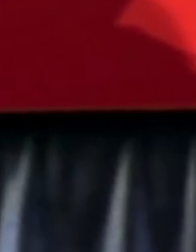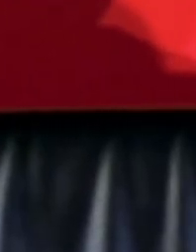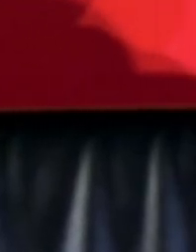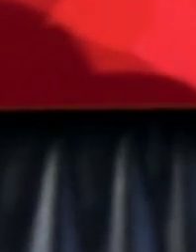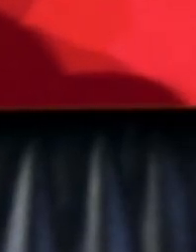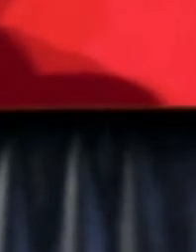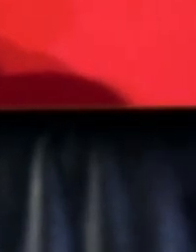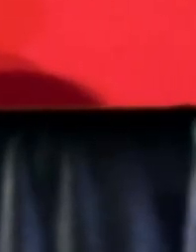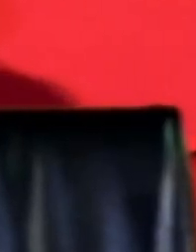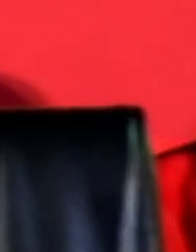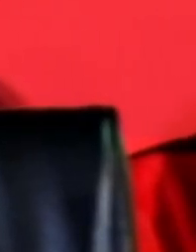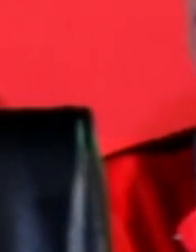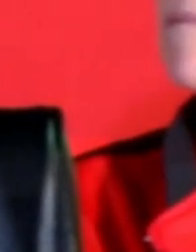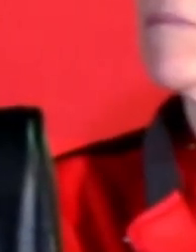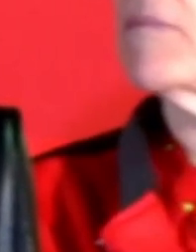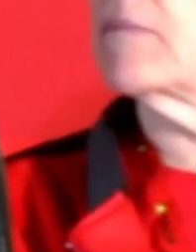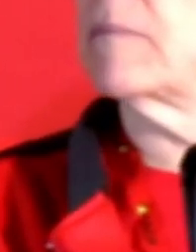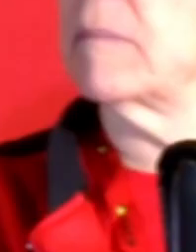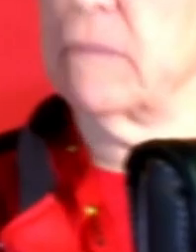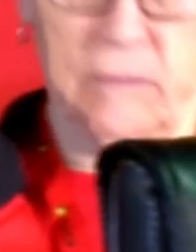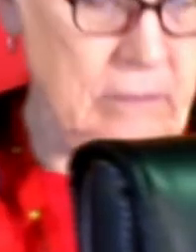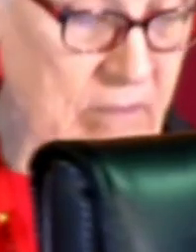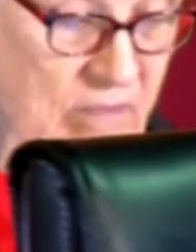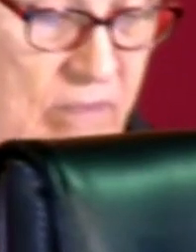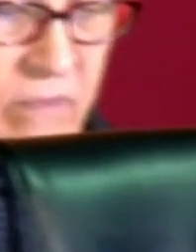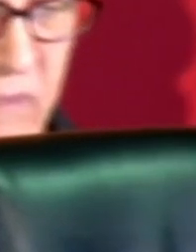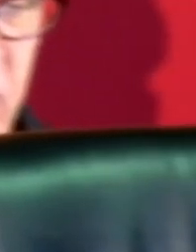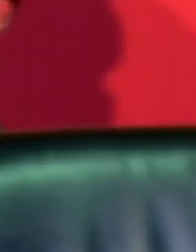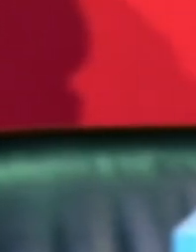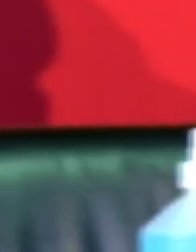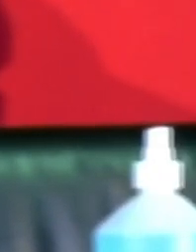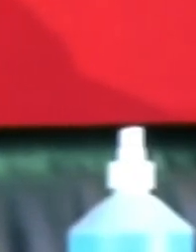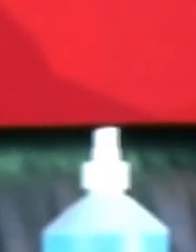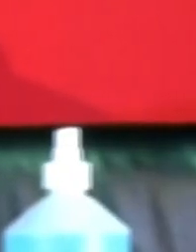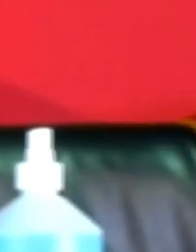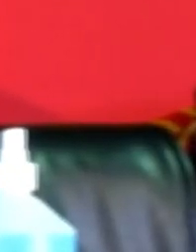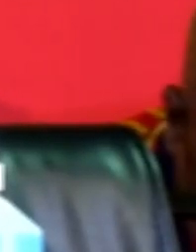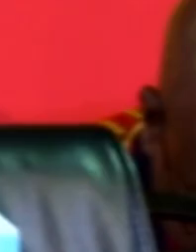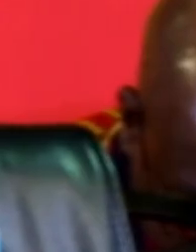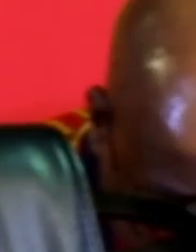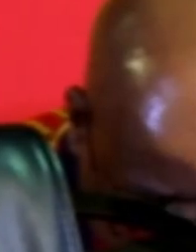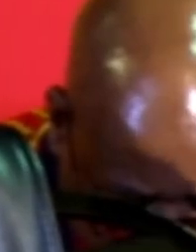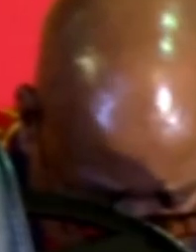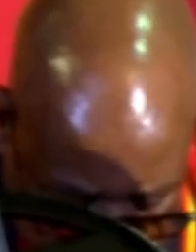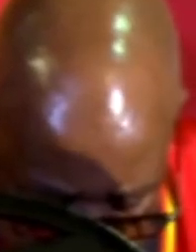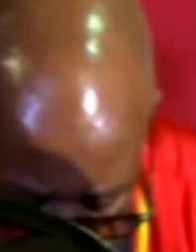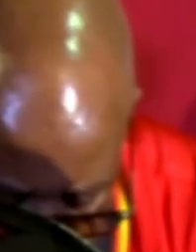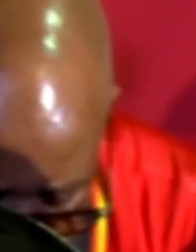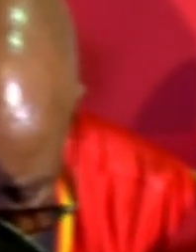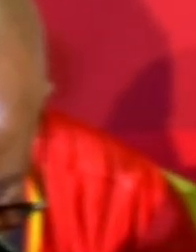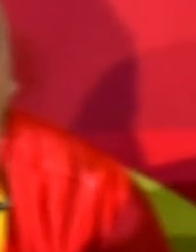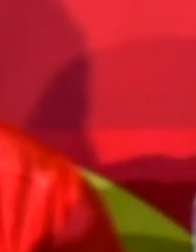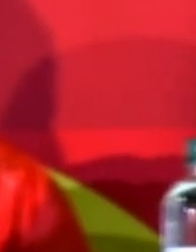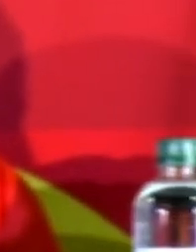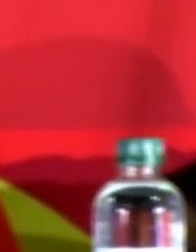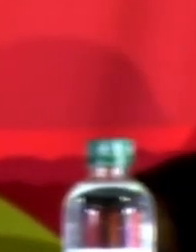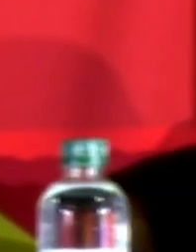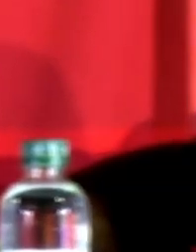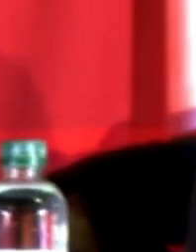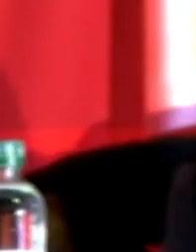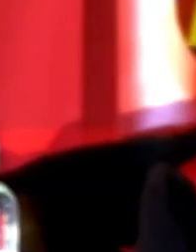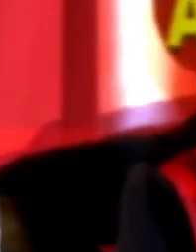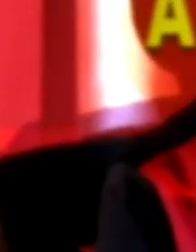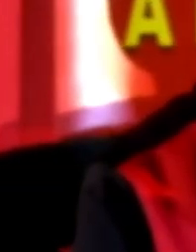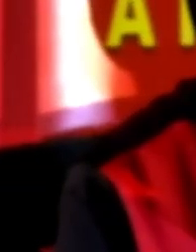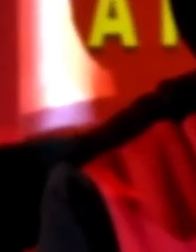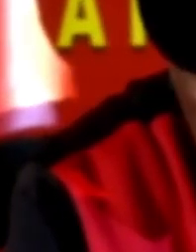government. Now, as the party seeks to grow even further, it needs to reflect on what it is doing